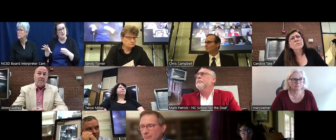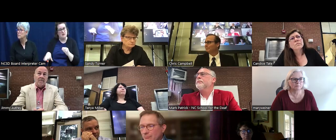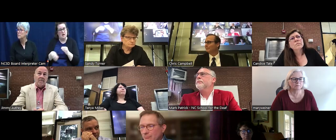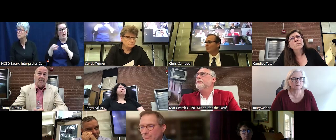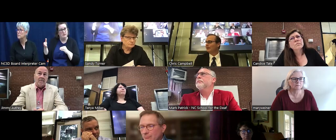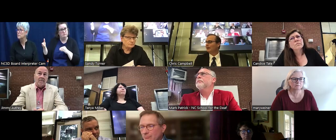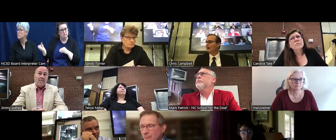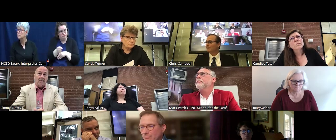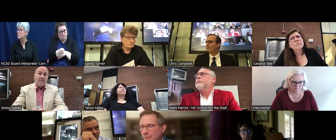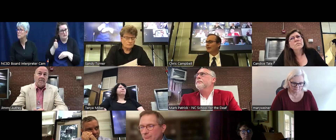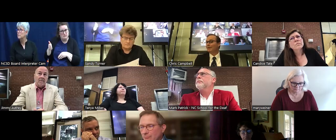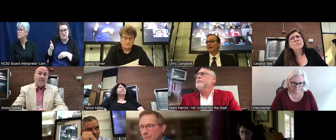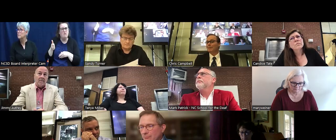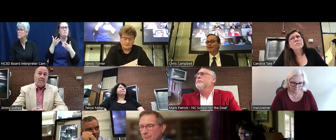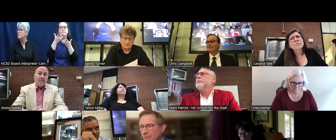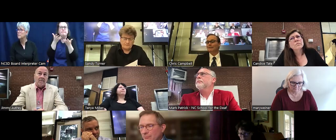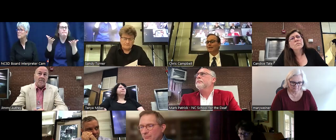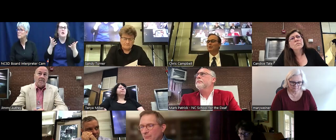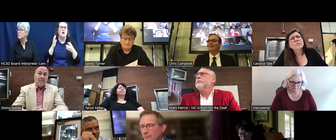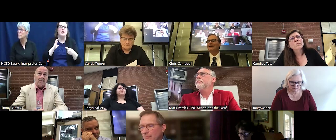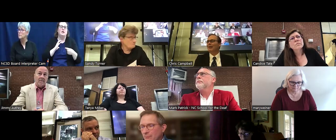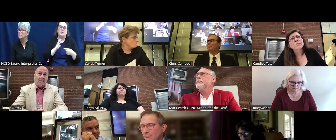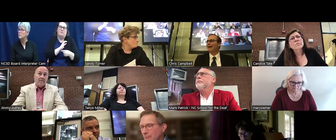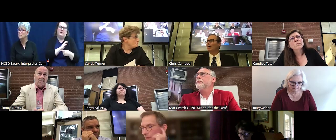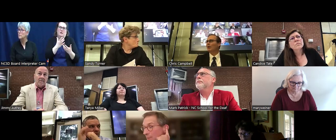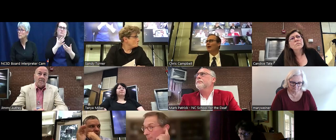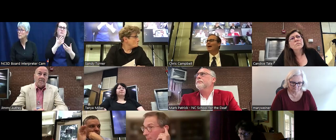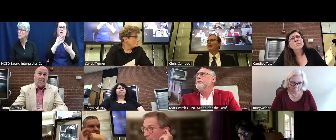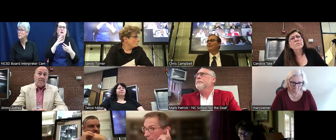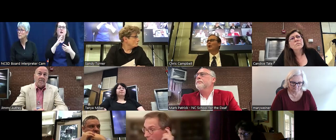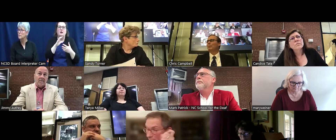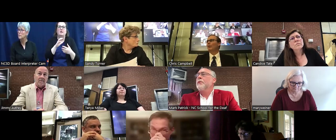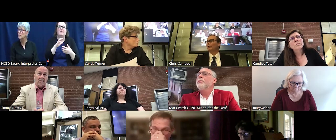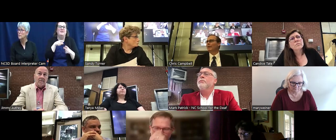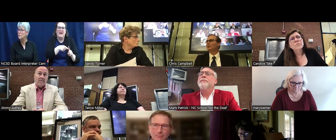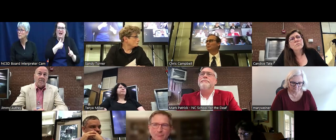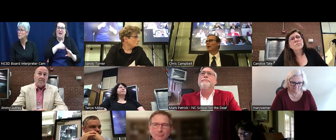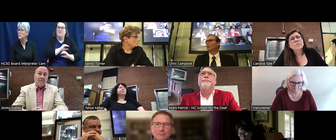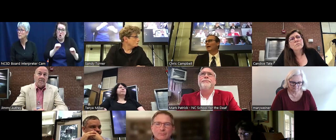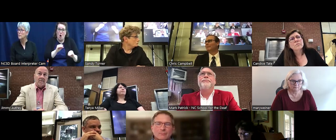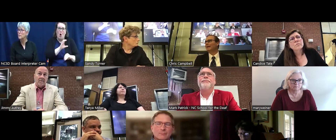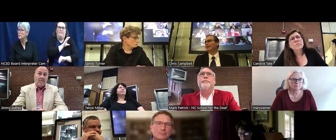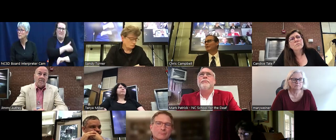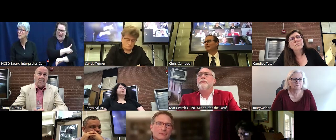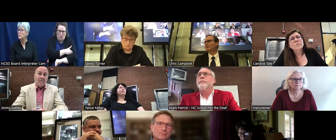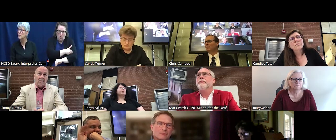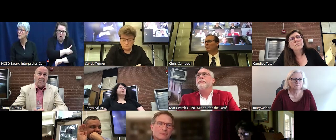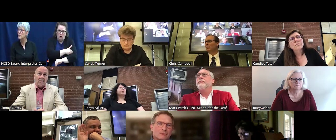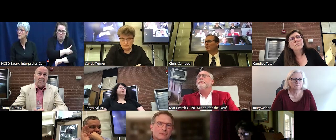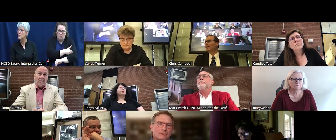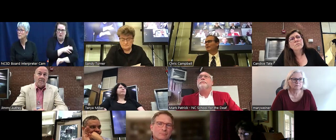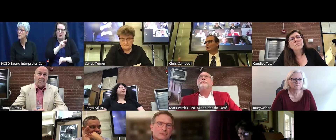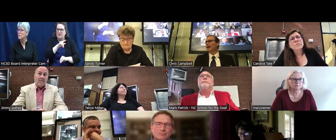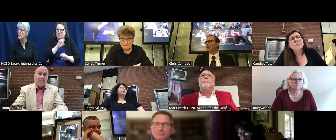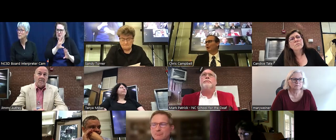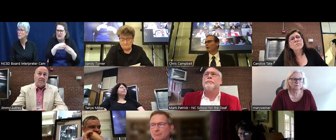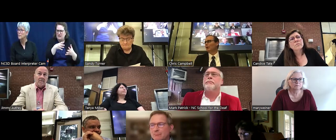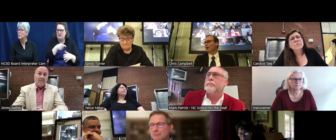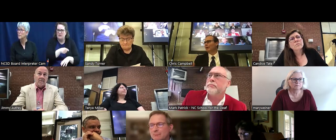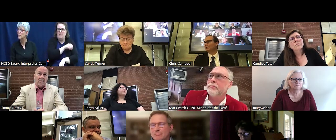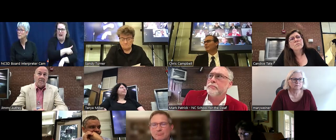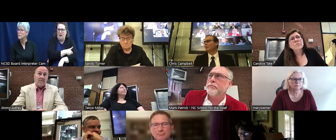welcome. Again, the committees, unless you give them power, have no power. They just bring a recommendation to the full board to lighten